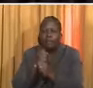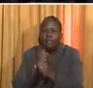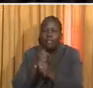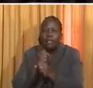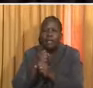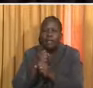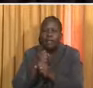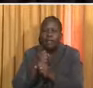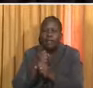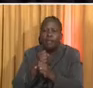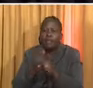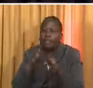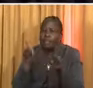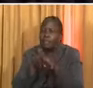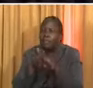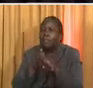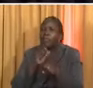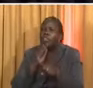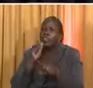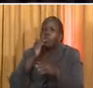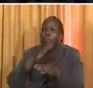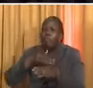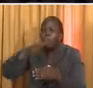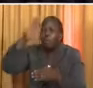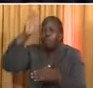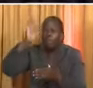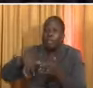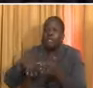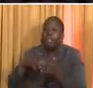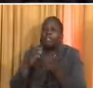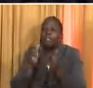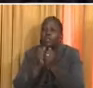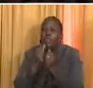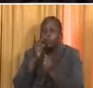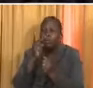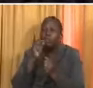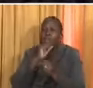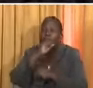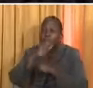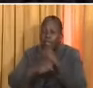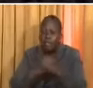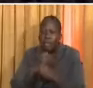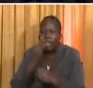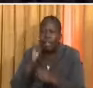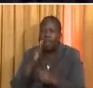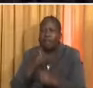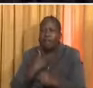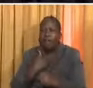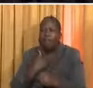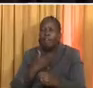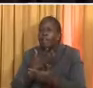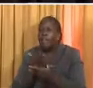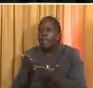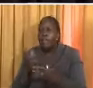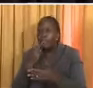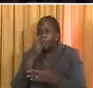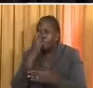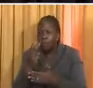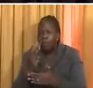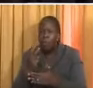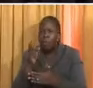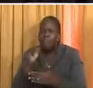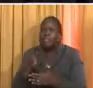years and not more than 12 years, but on condition that any review must be completed at least 12